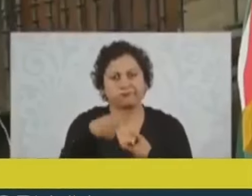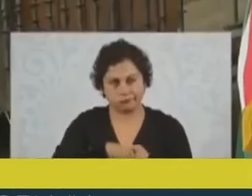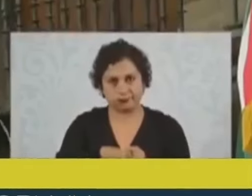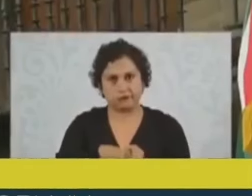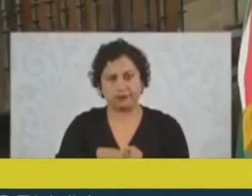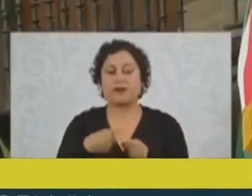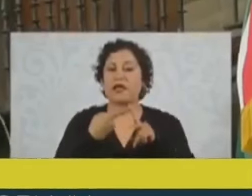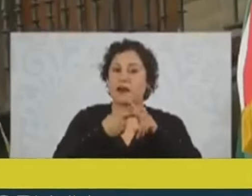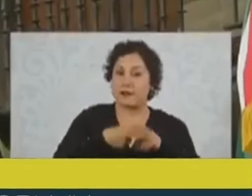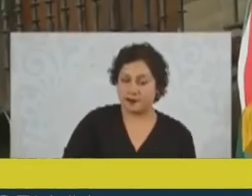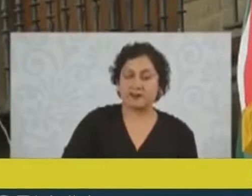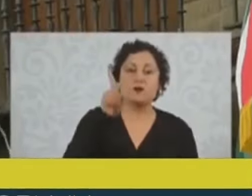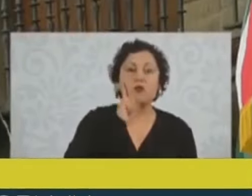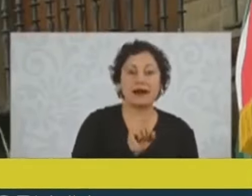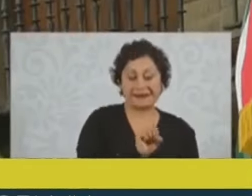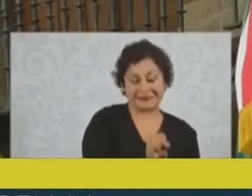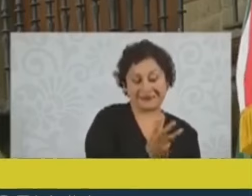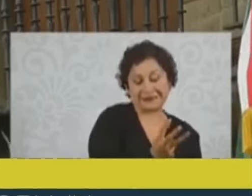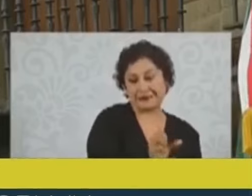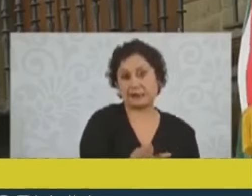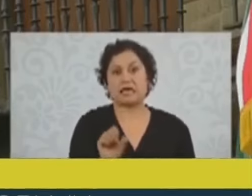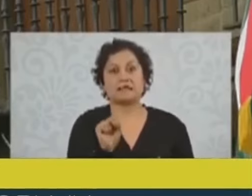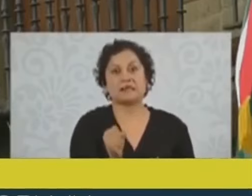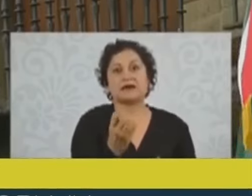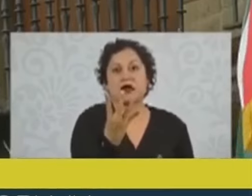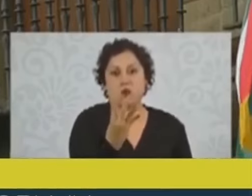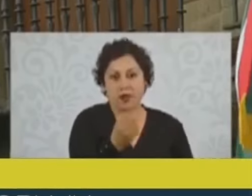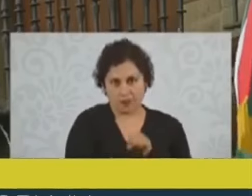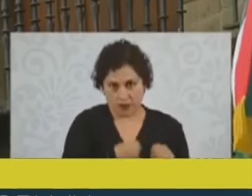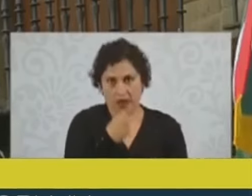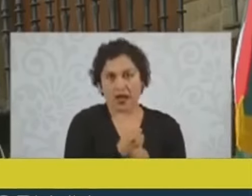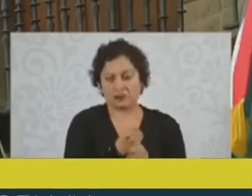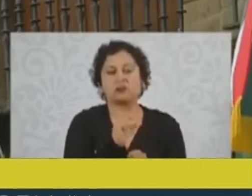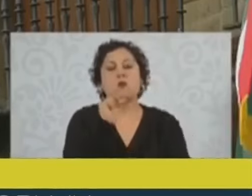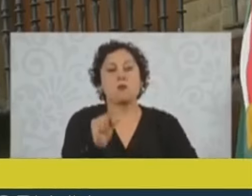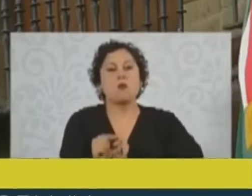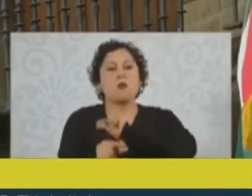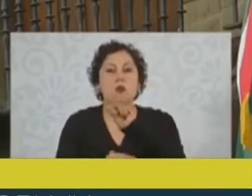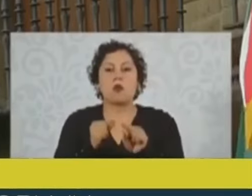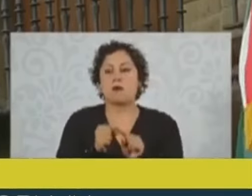Places. We will start with women of 63-64 years old.